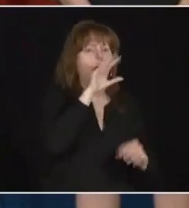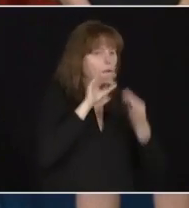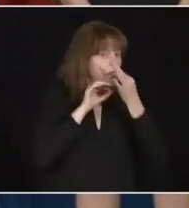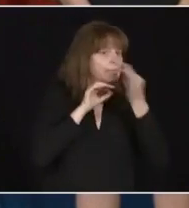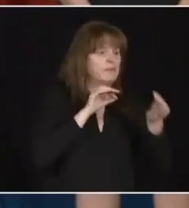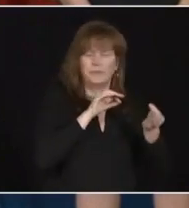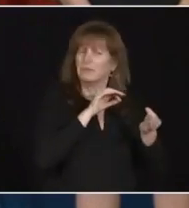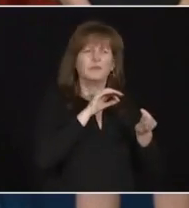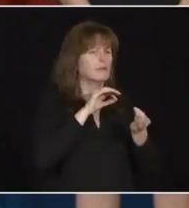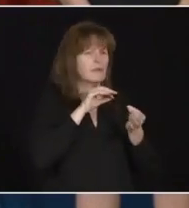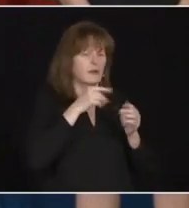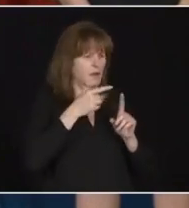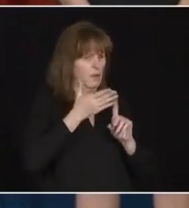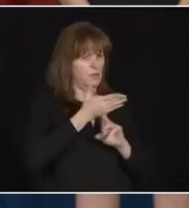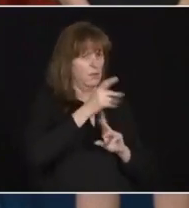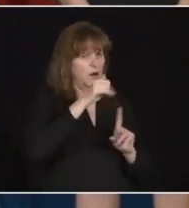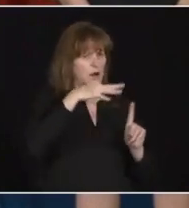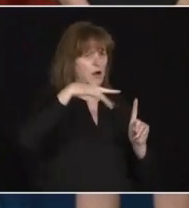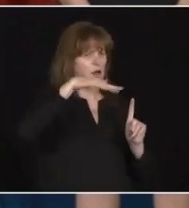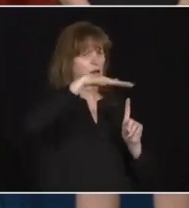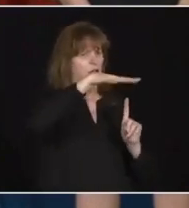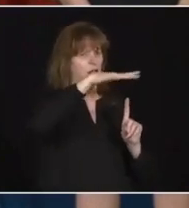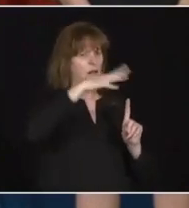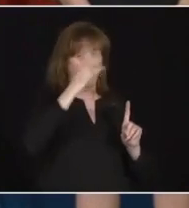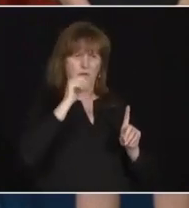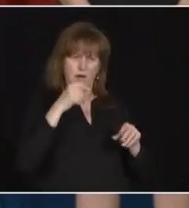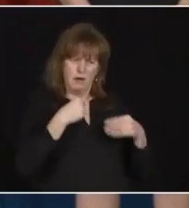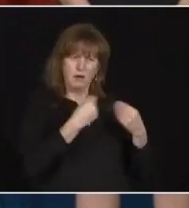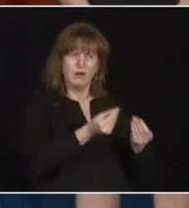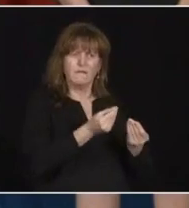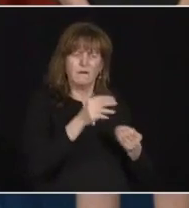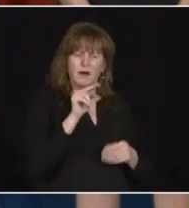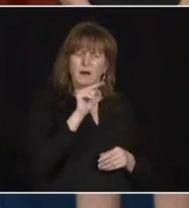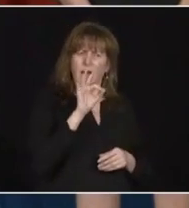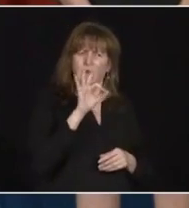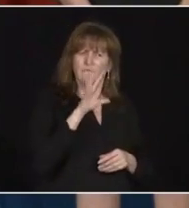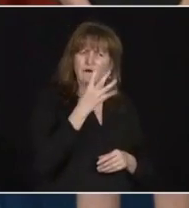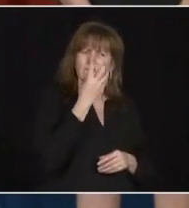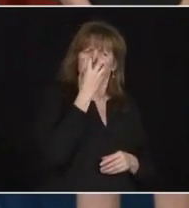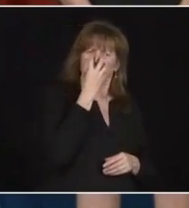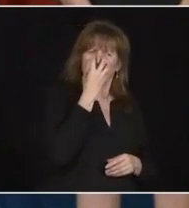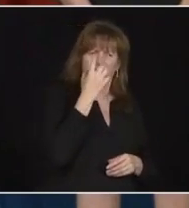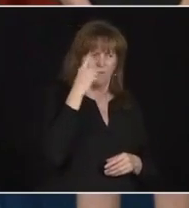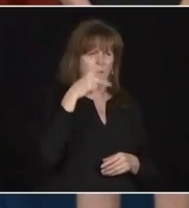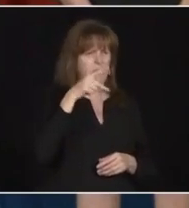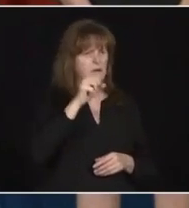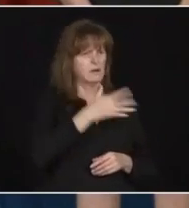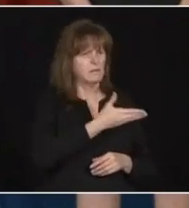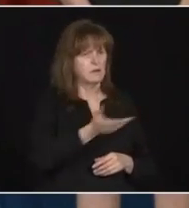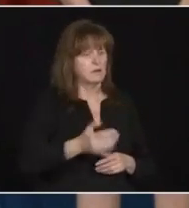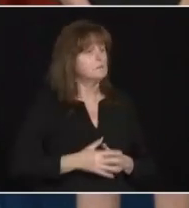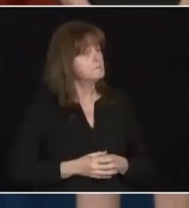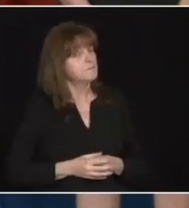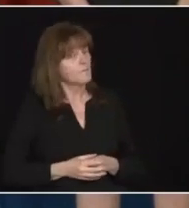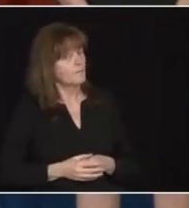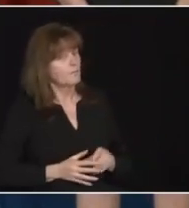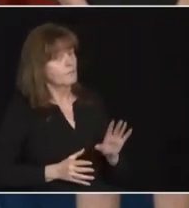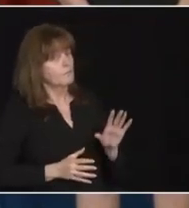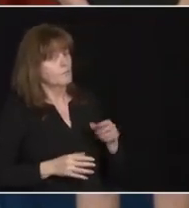of an N95 mask as the research is coming in? Well, I agree, but let me pass this over to the Minister of Long-Term